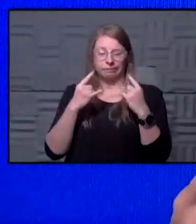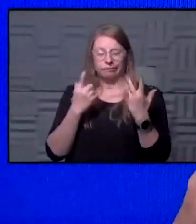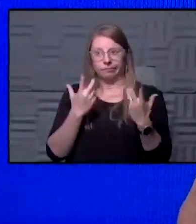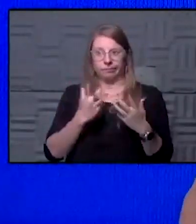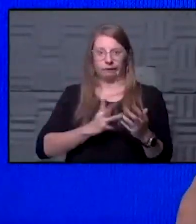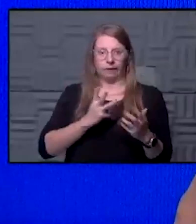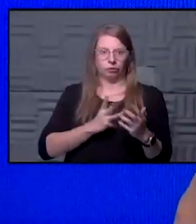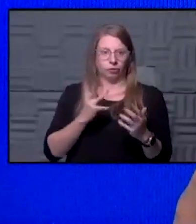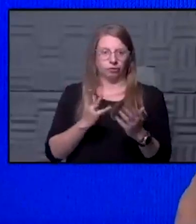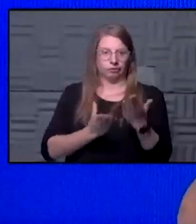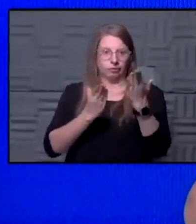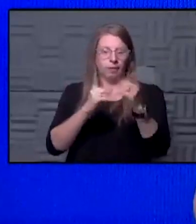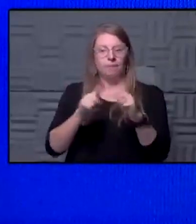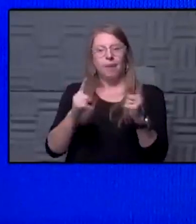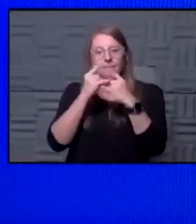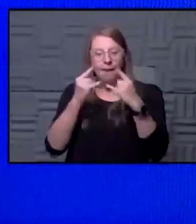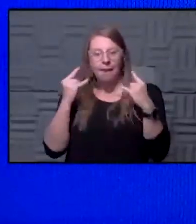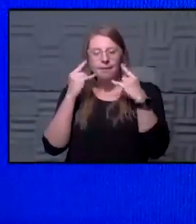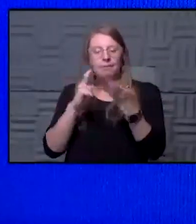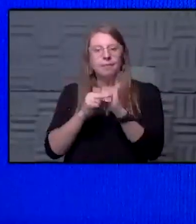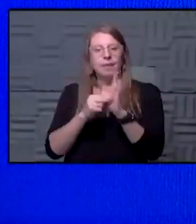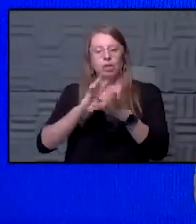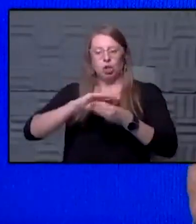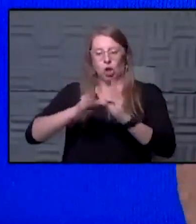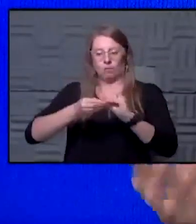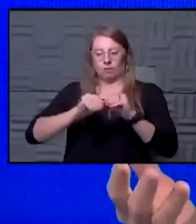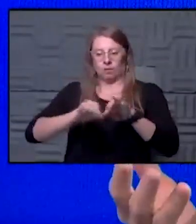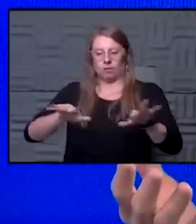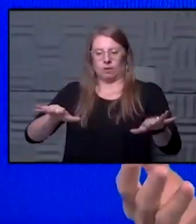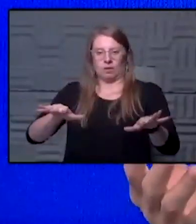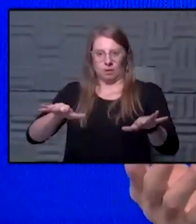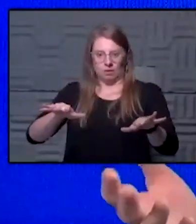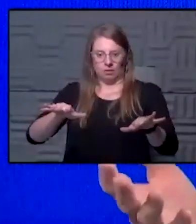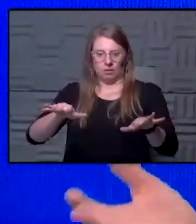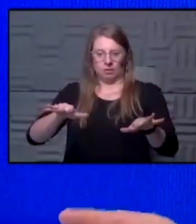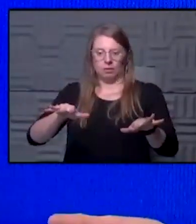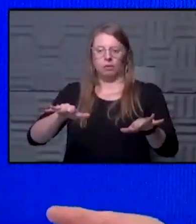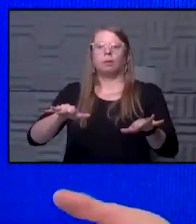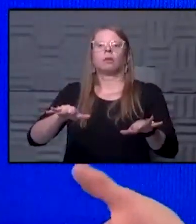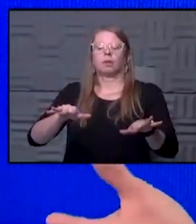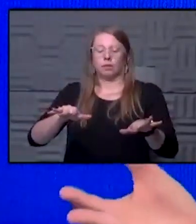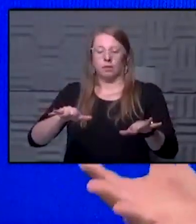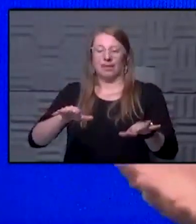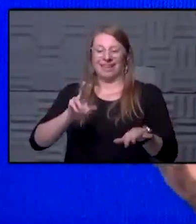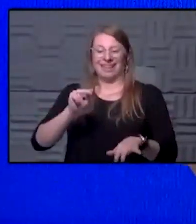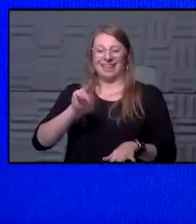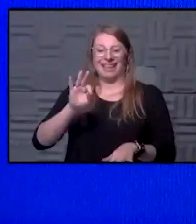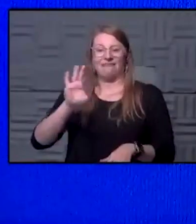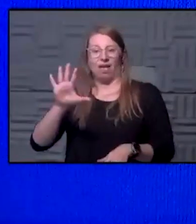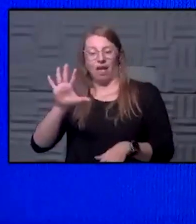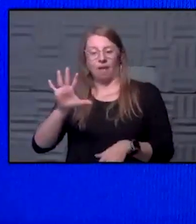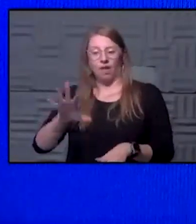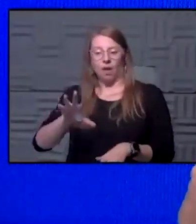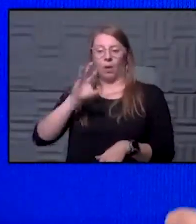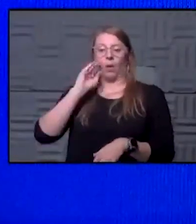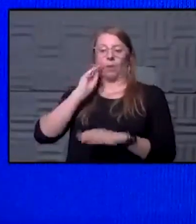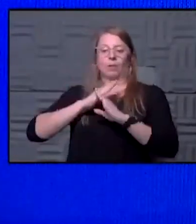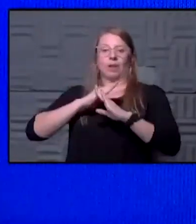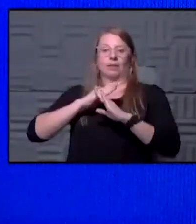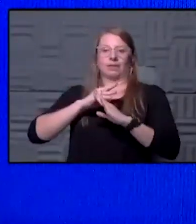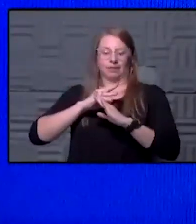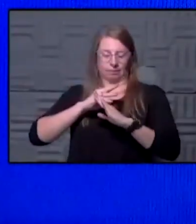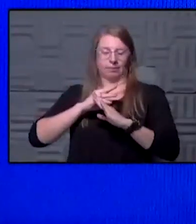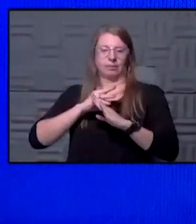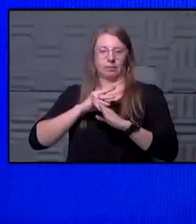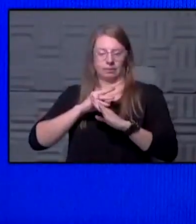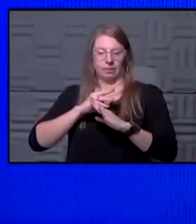the thing about masking is that it prevents the germs from you getting to others. Right. An N95 mask protects you what you breathe in. And I think for